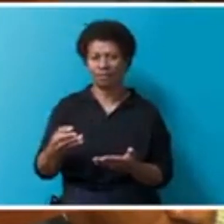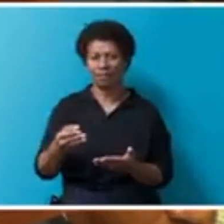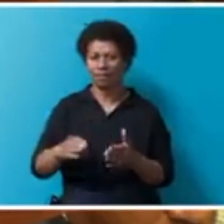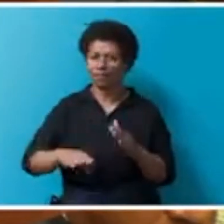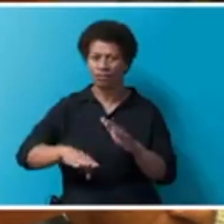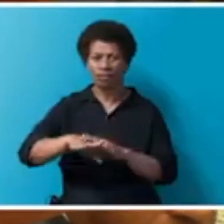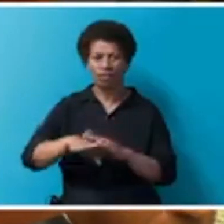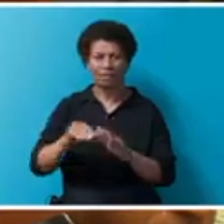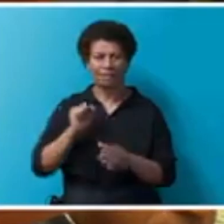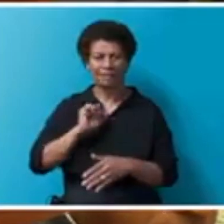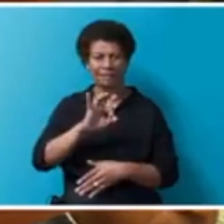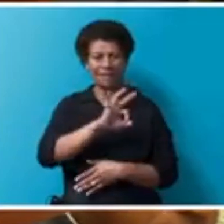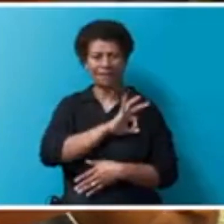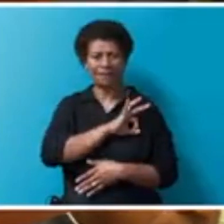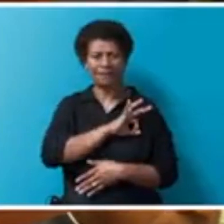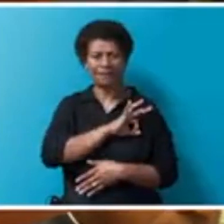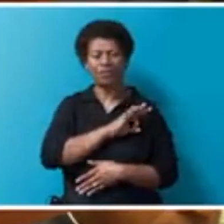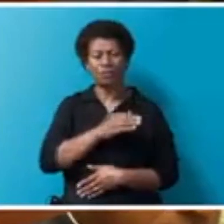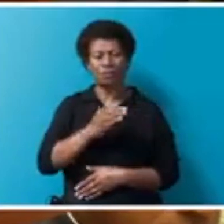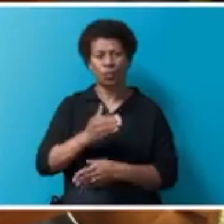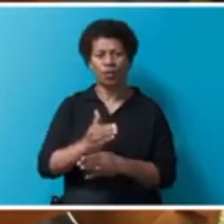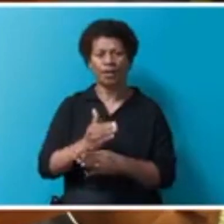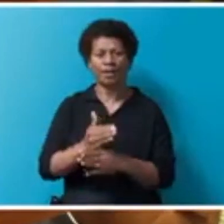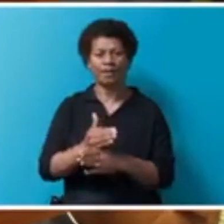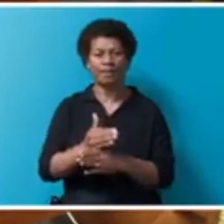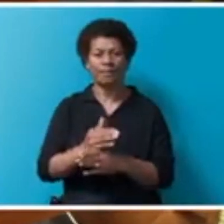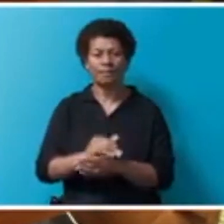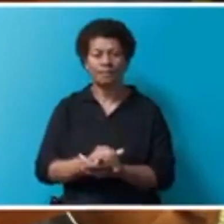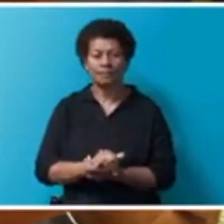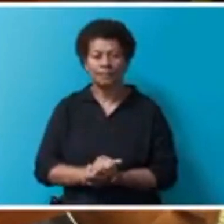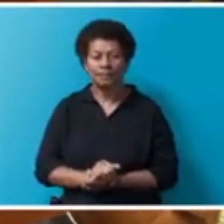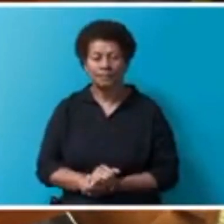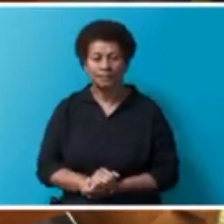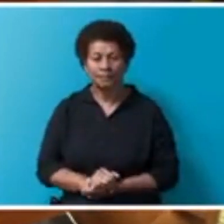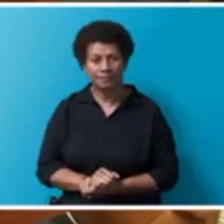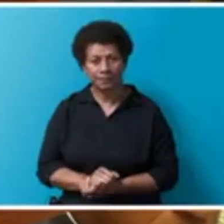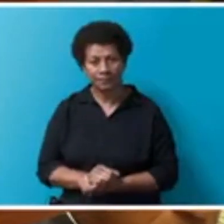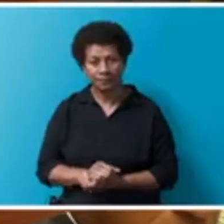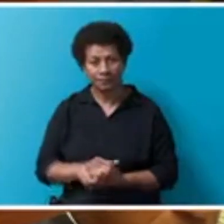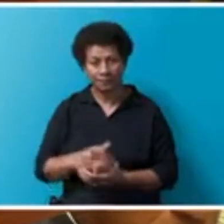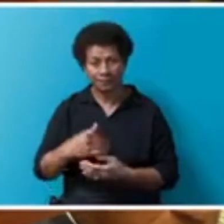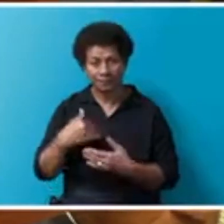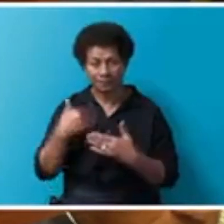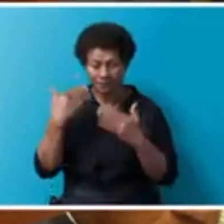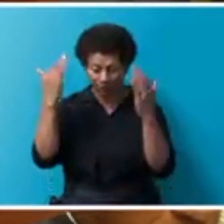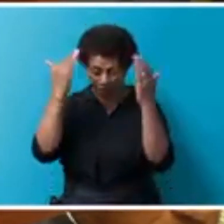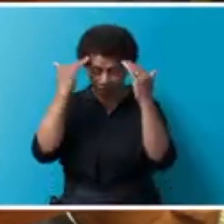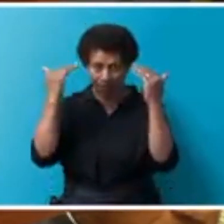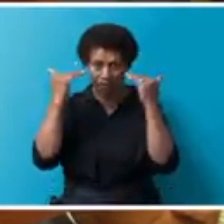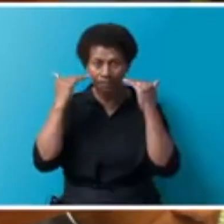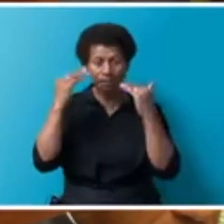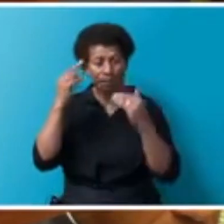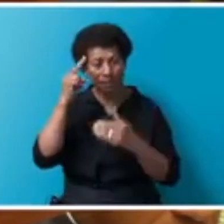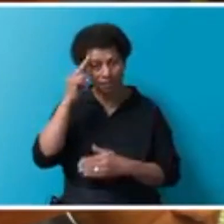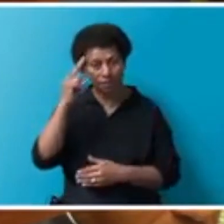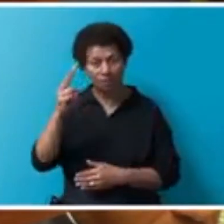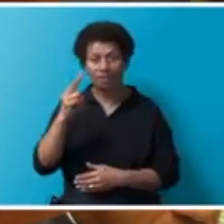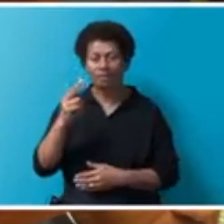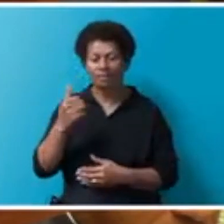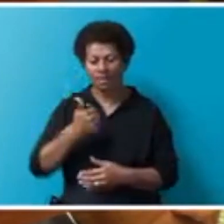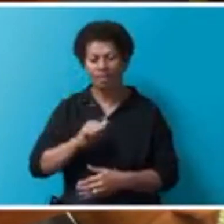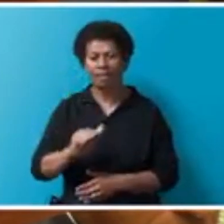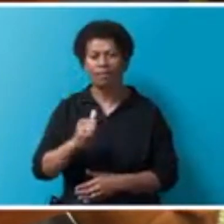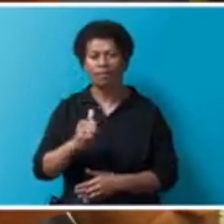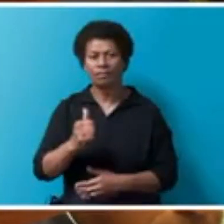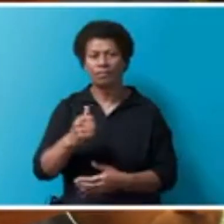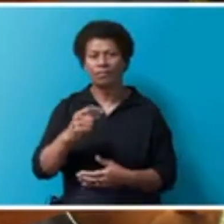complement of staff to be able to deliver. Mr. Speaker, sir, allow me to acknowledge the continued support from